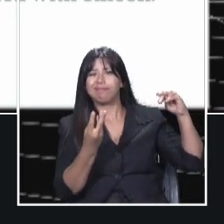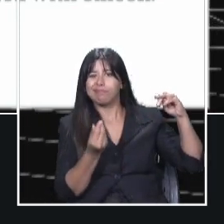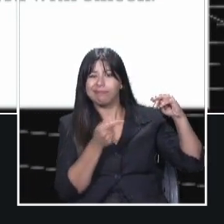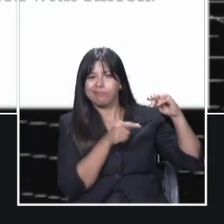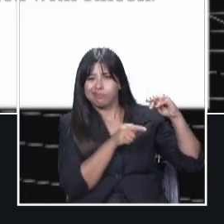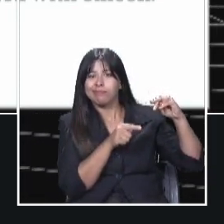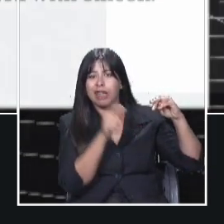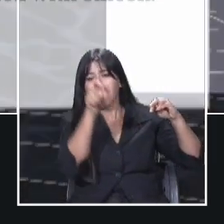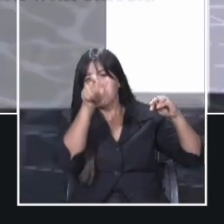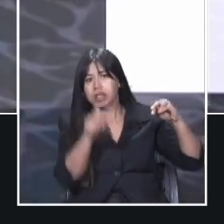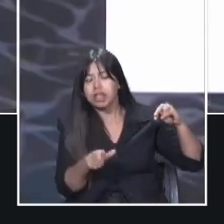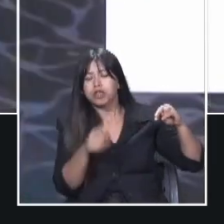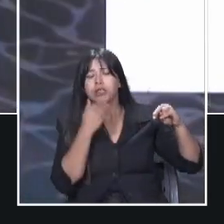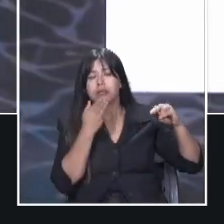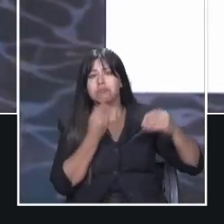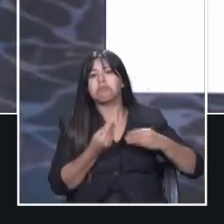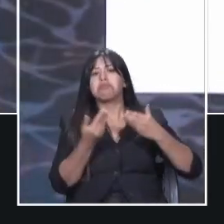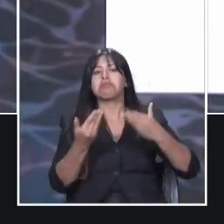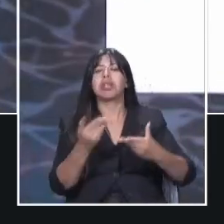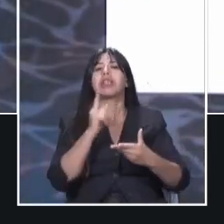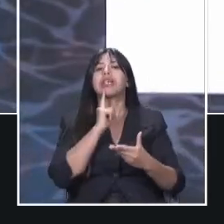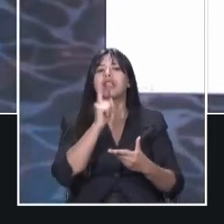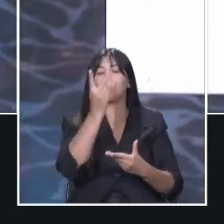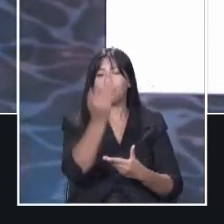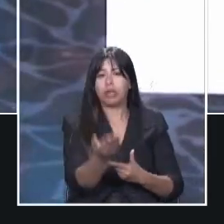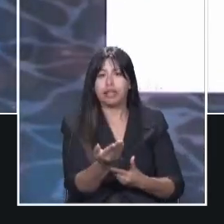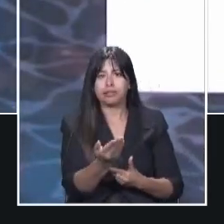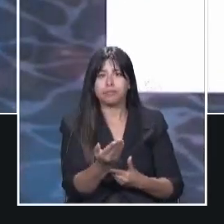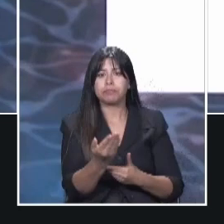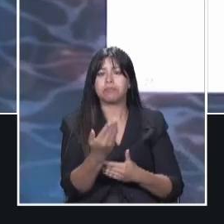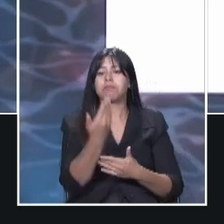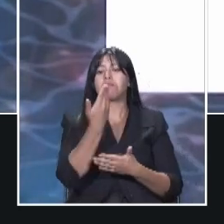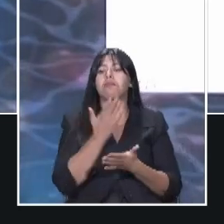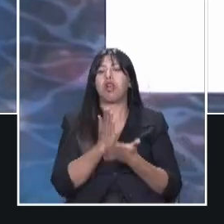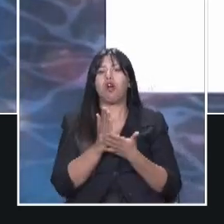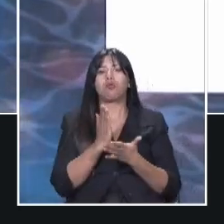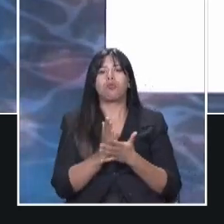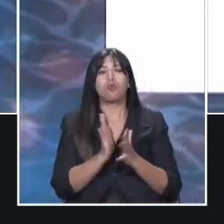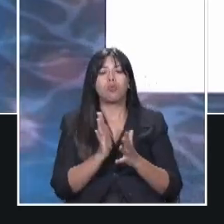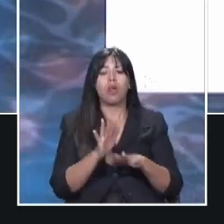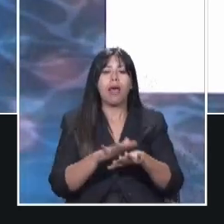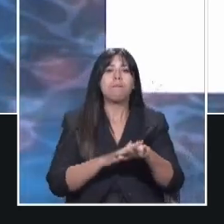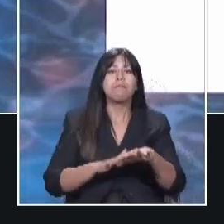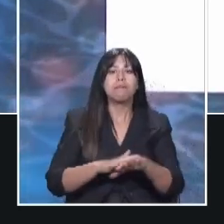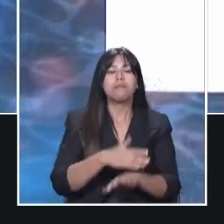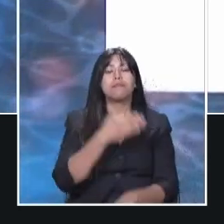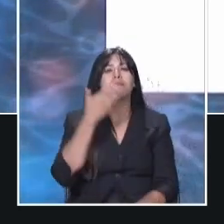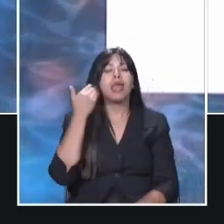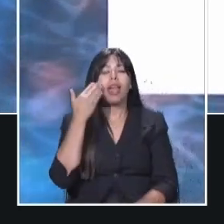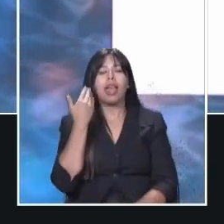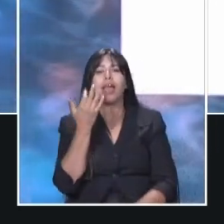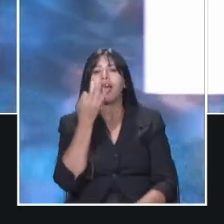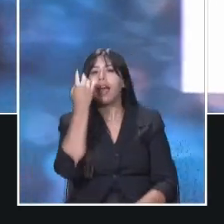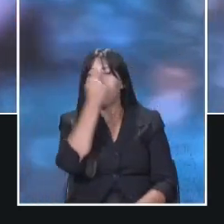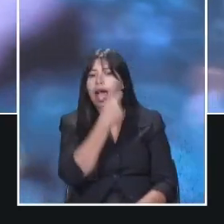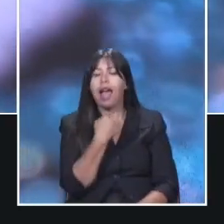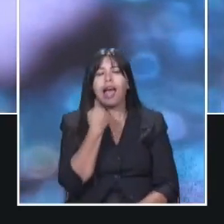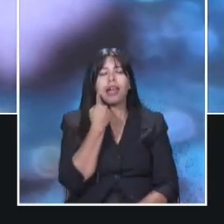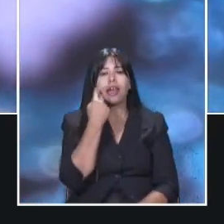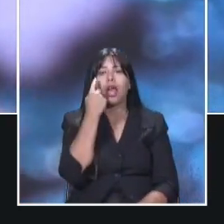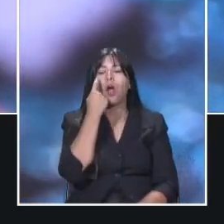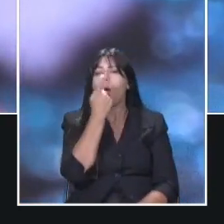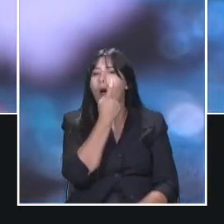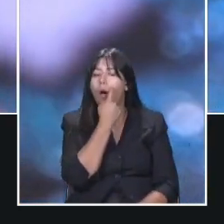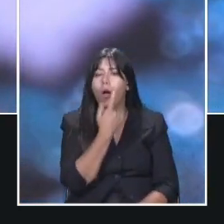are, from your behavior to what your face looks like, what your skin color is, and so on and so forth, eye, hair, and so on.